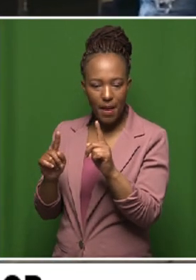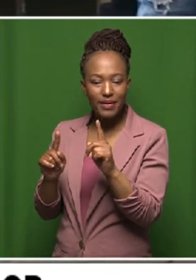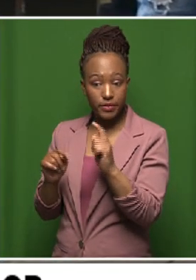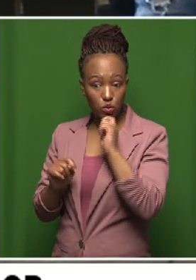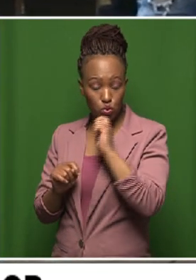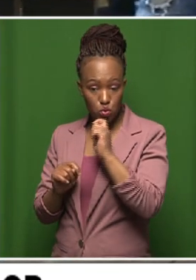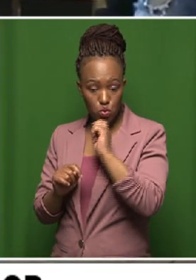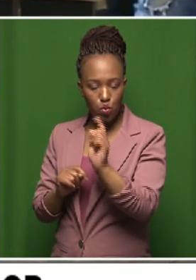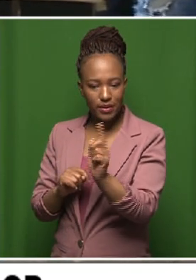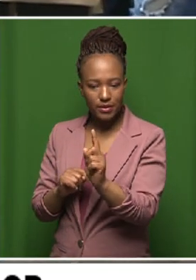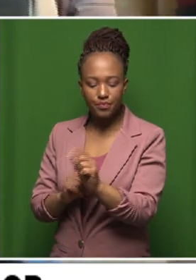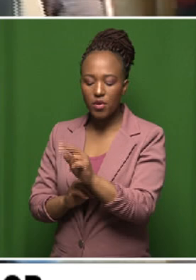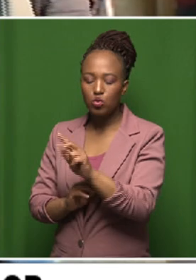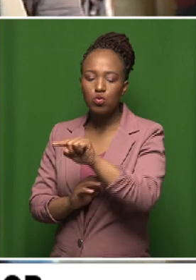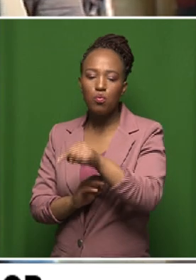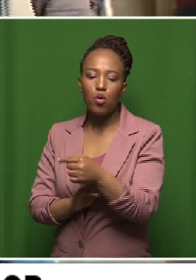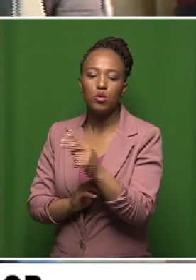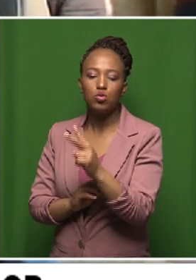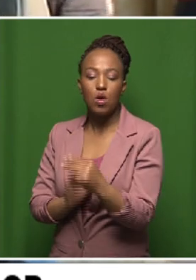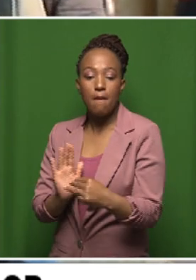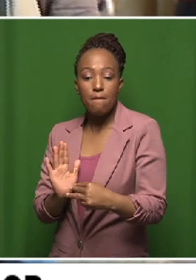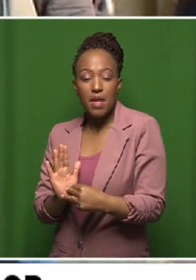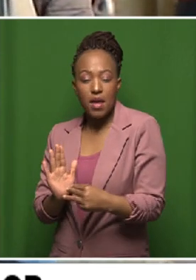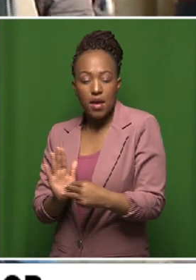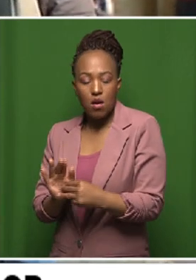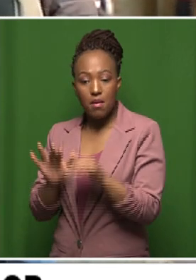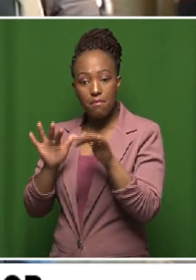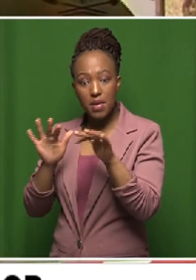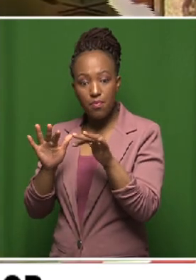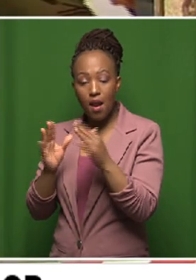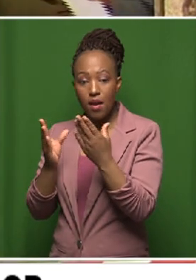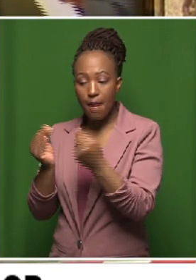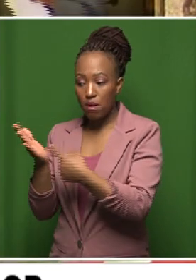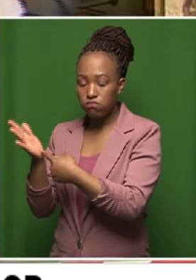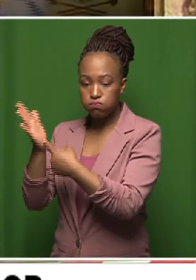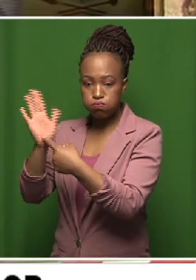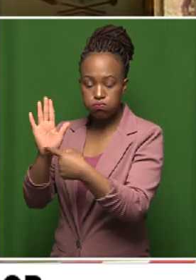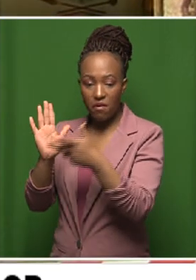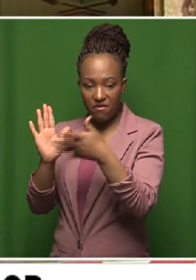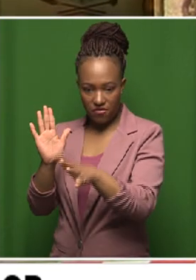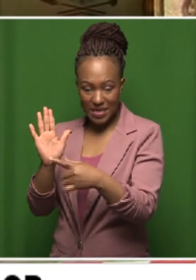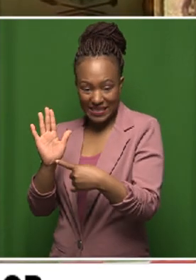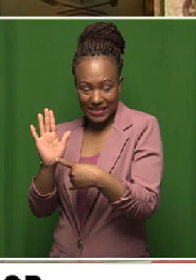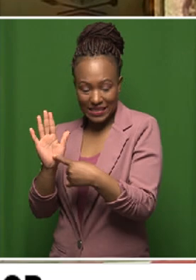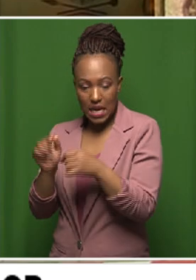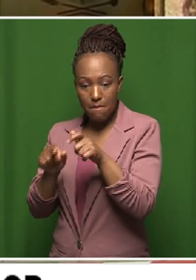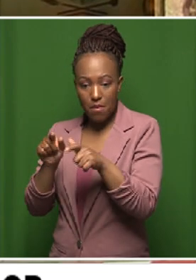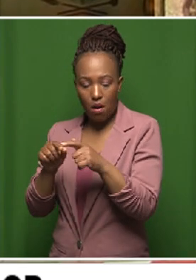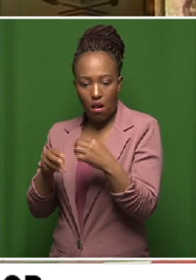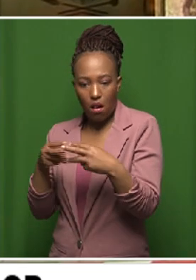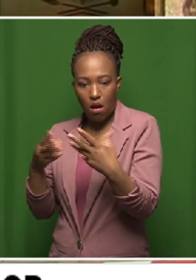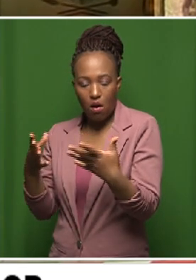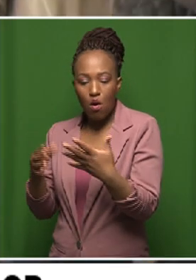the fact that 2.2 million people, and this is the number that has been put out there, the number of employed persons fell